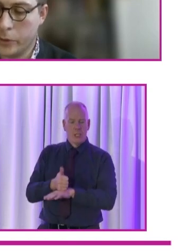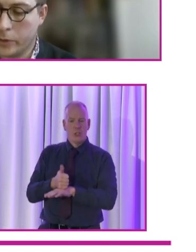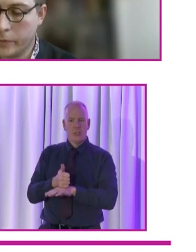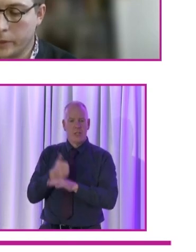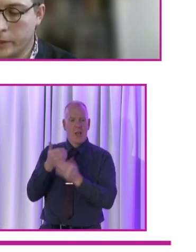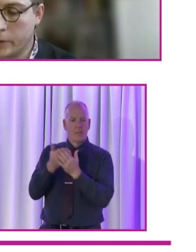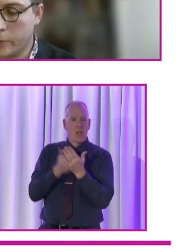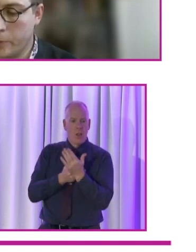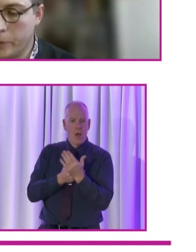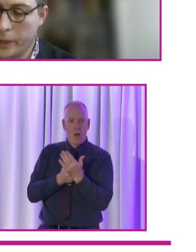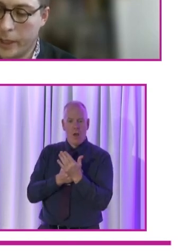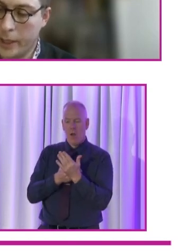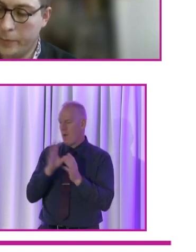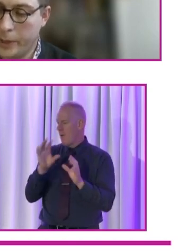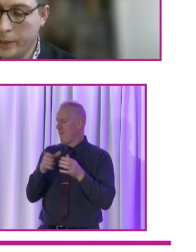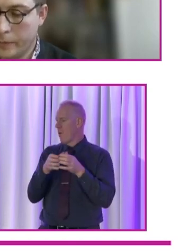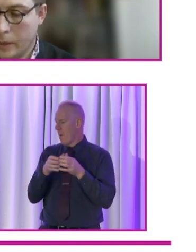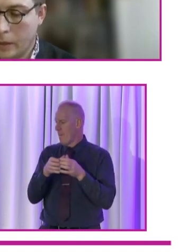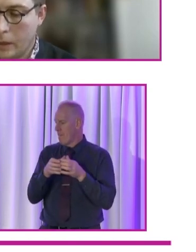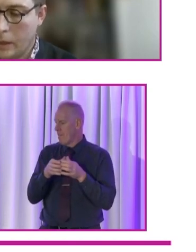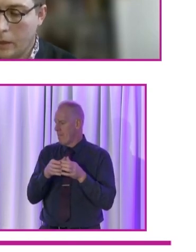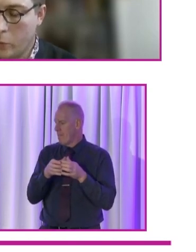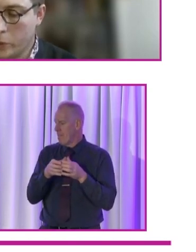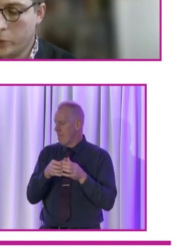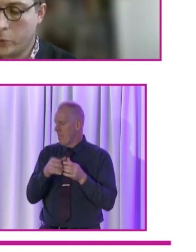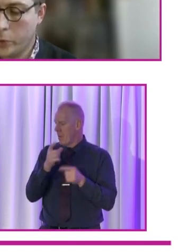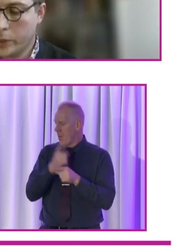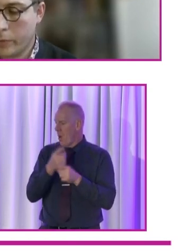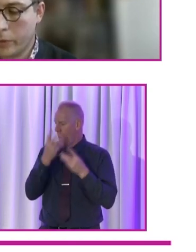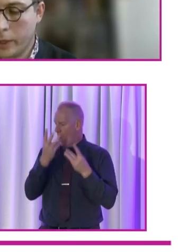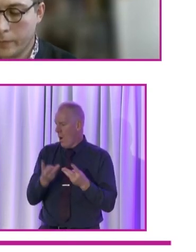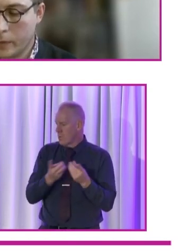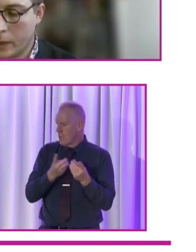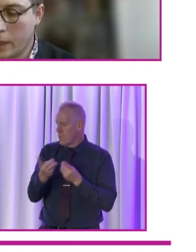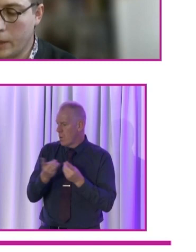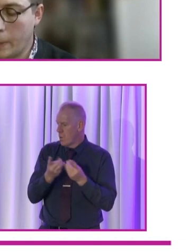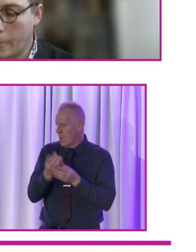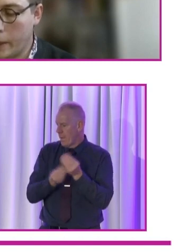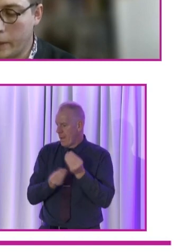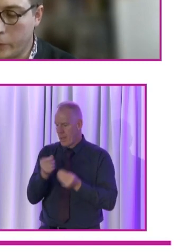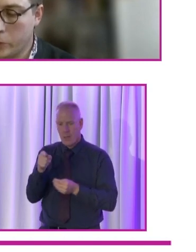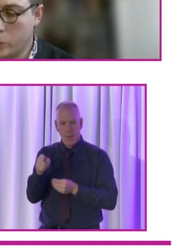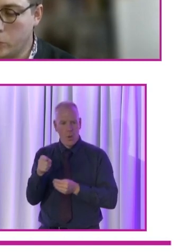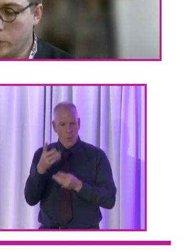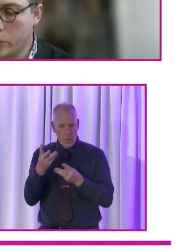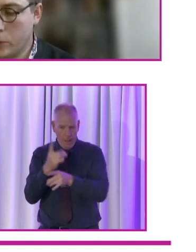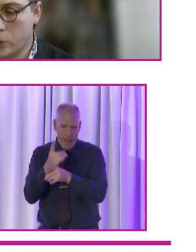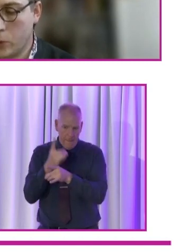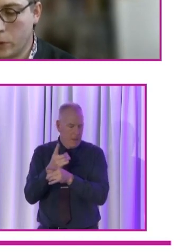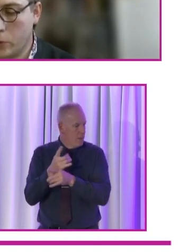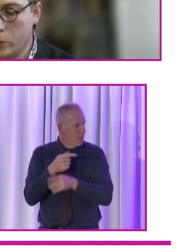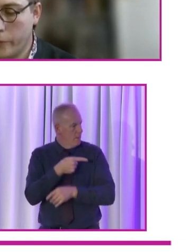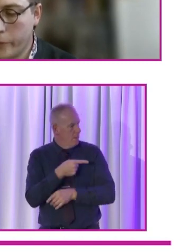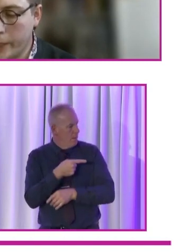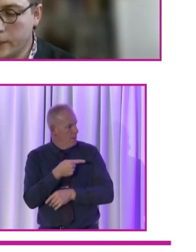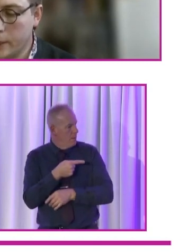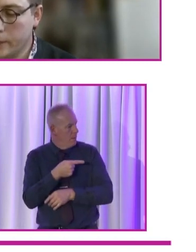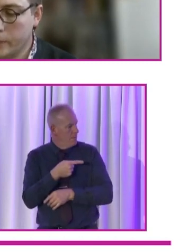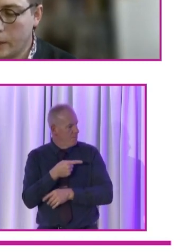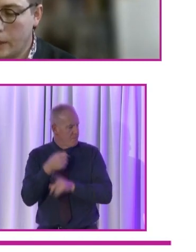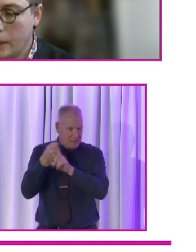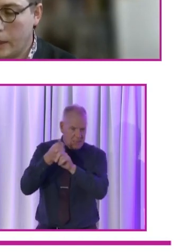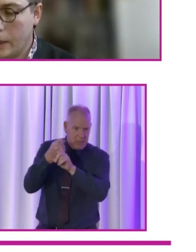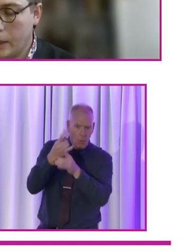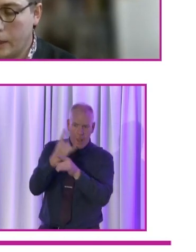law firm Convington of Berlin LLP want to do something, and they want to do this through